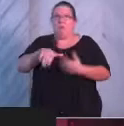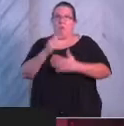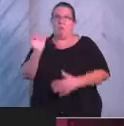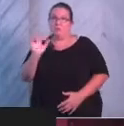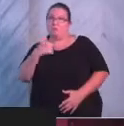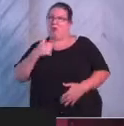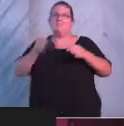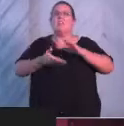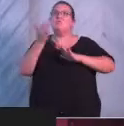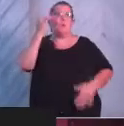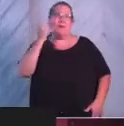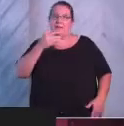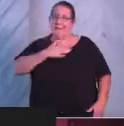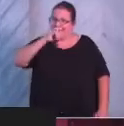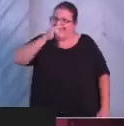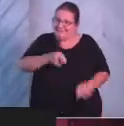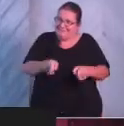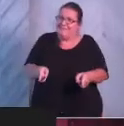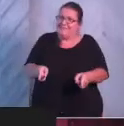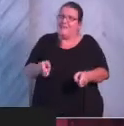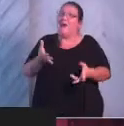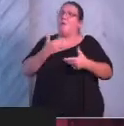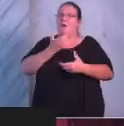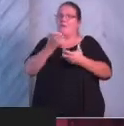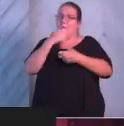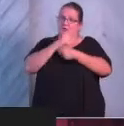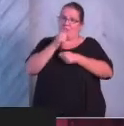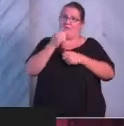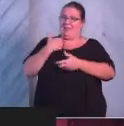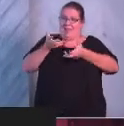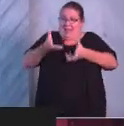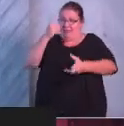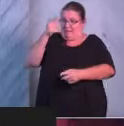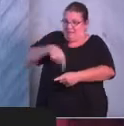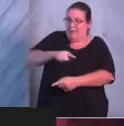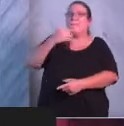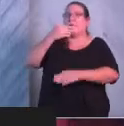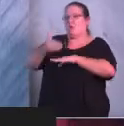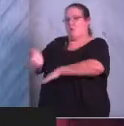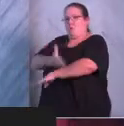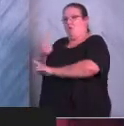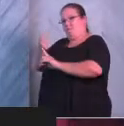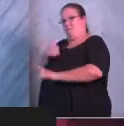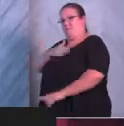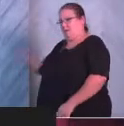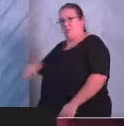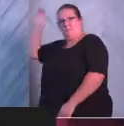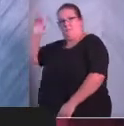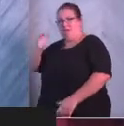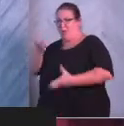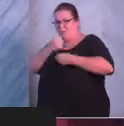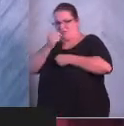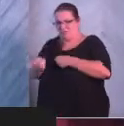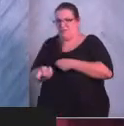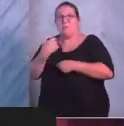my kids, I wanted to ensure that the Canada I leave my children is going to be better than the Canada I had, and that they have an opportunity to have all the opportunities